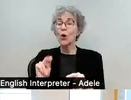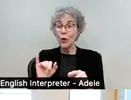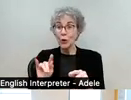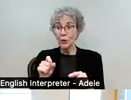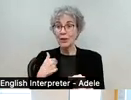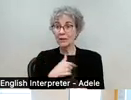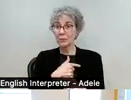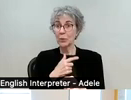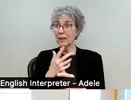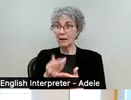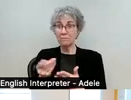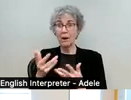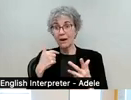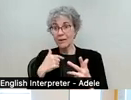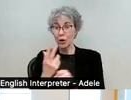the entire development.